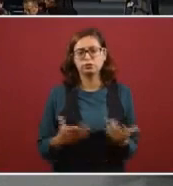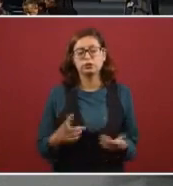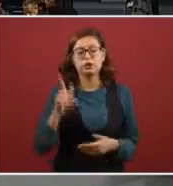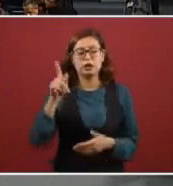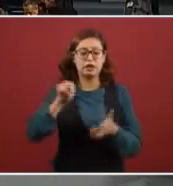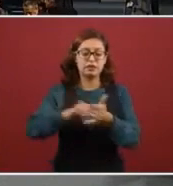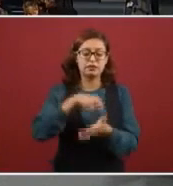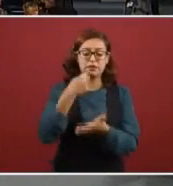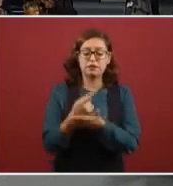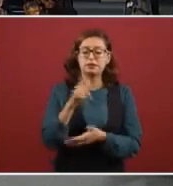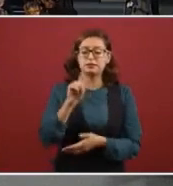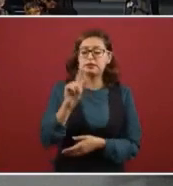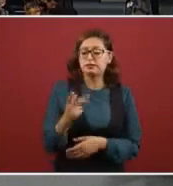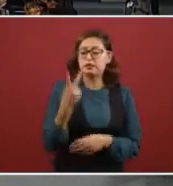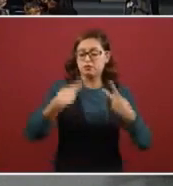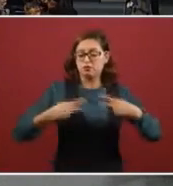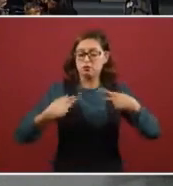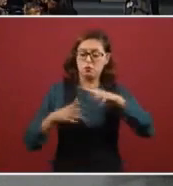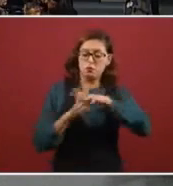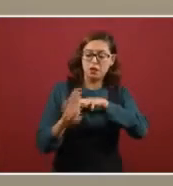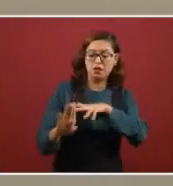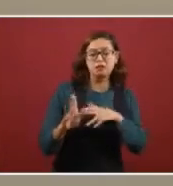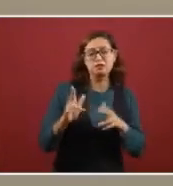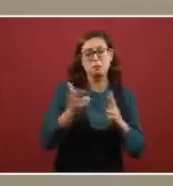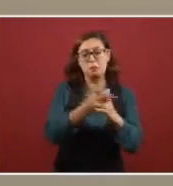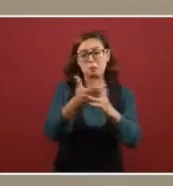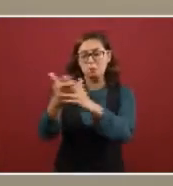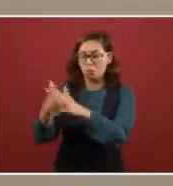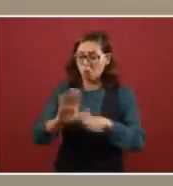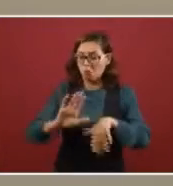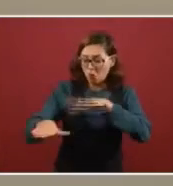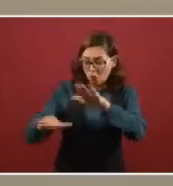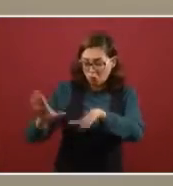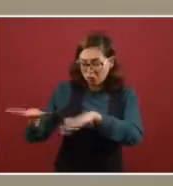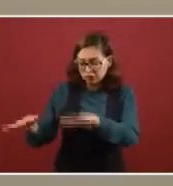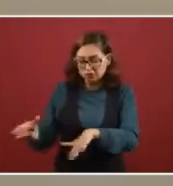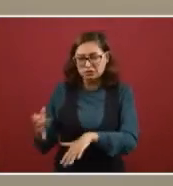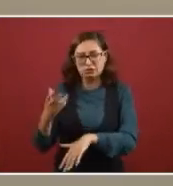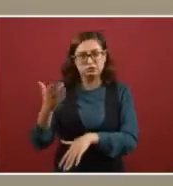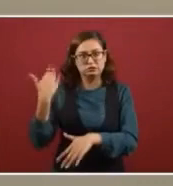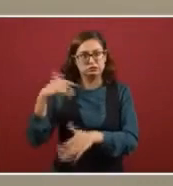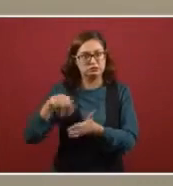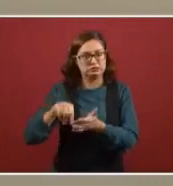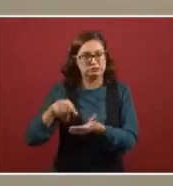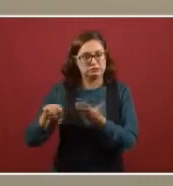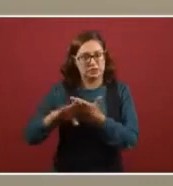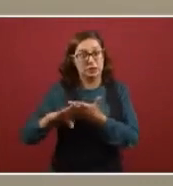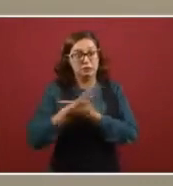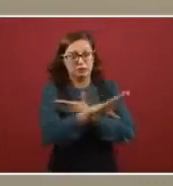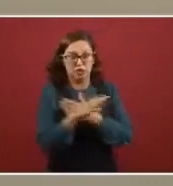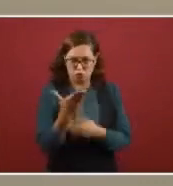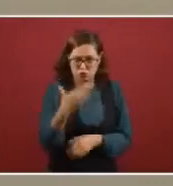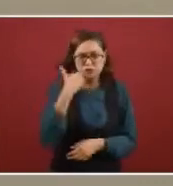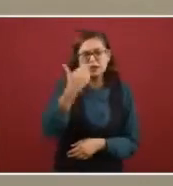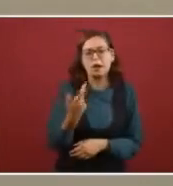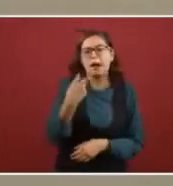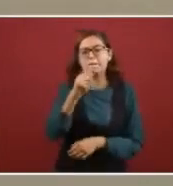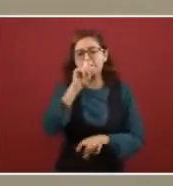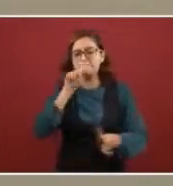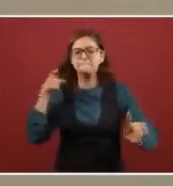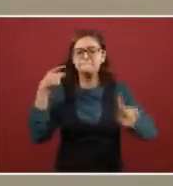to prevent any tragedies like this, but the focus seems